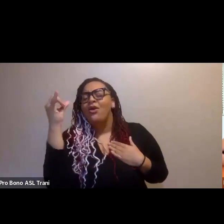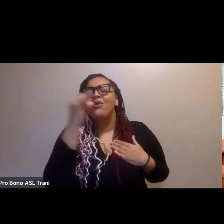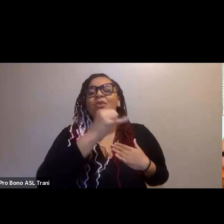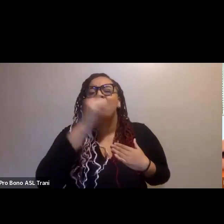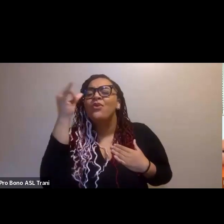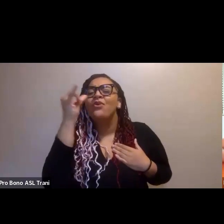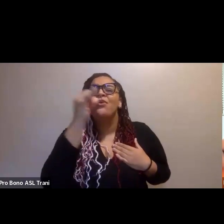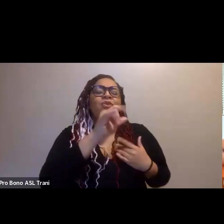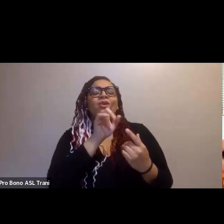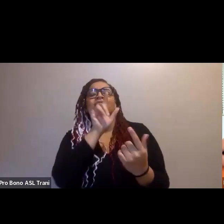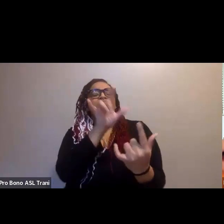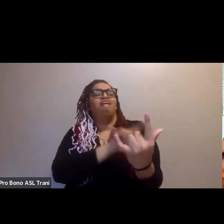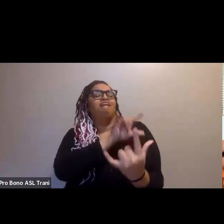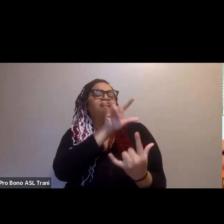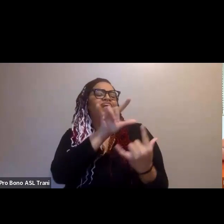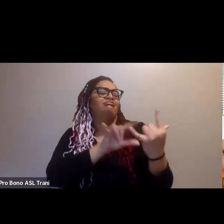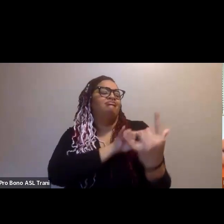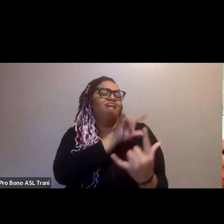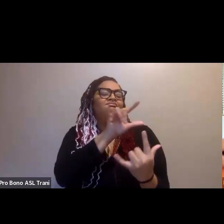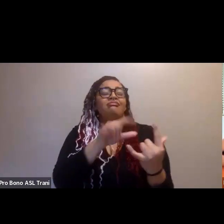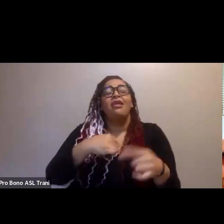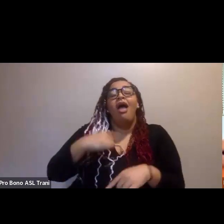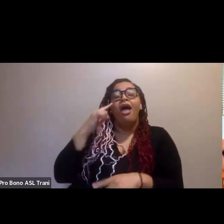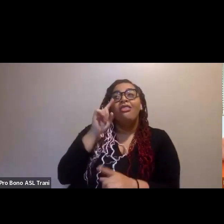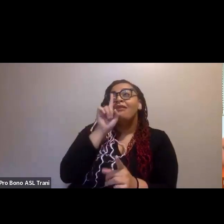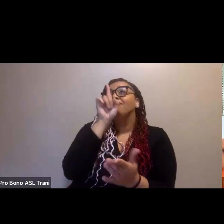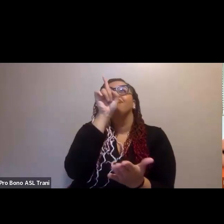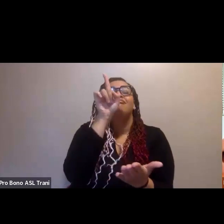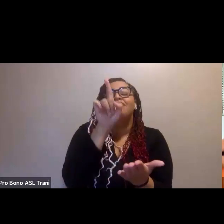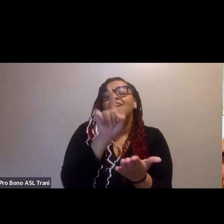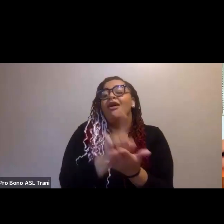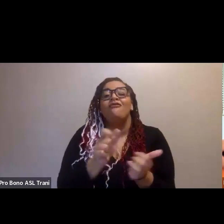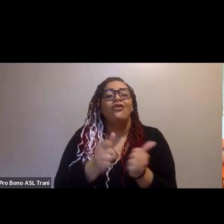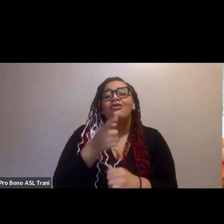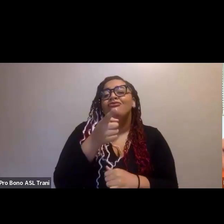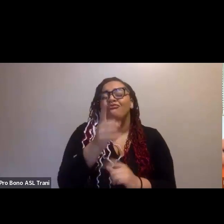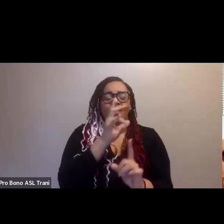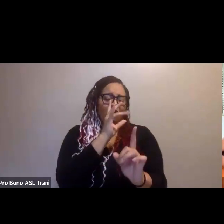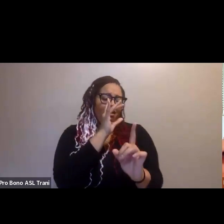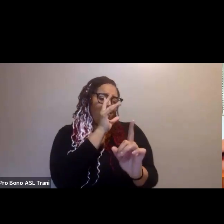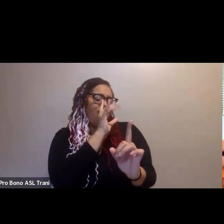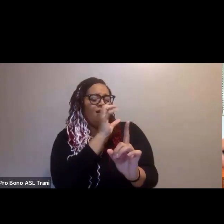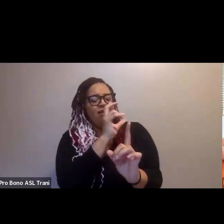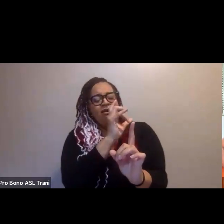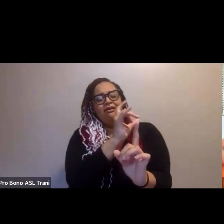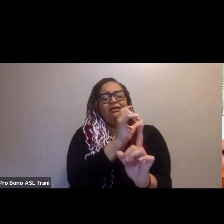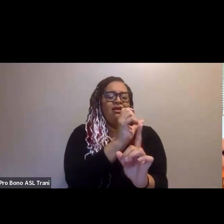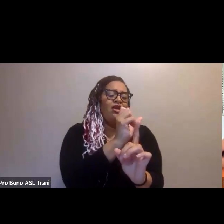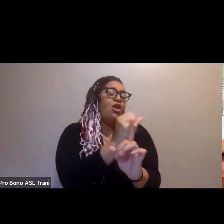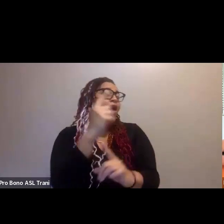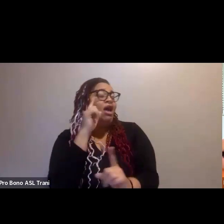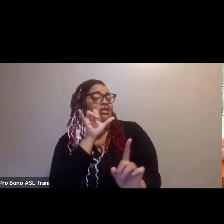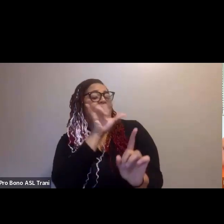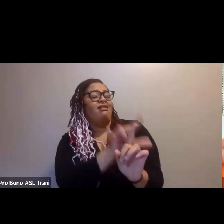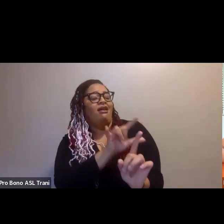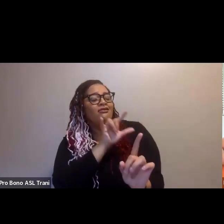into you, so into you. I think I love you. I'm so into you, so into you, so into you.